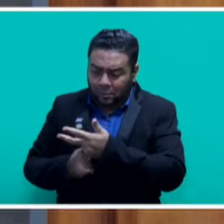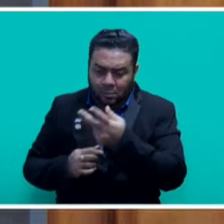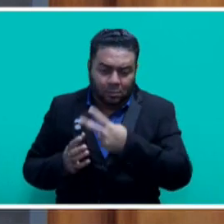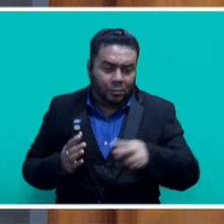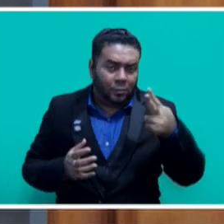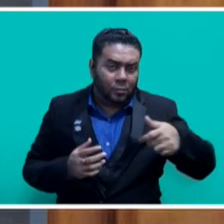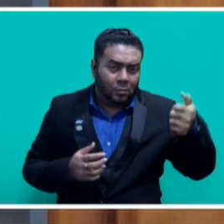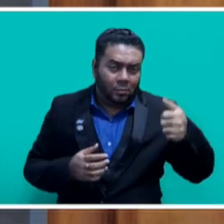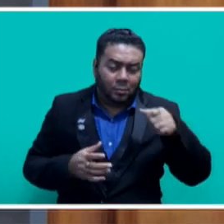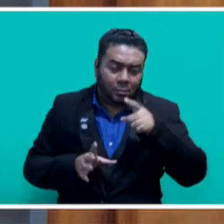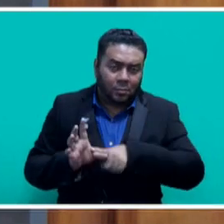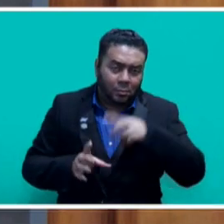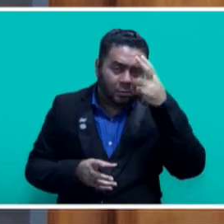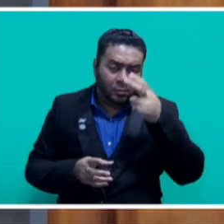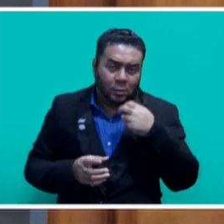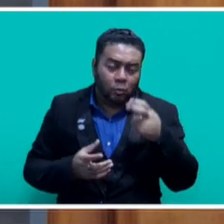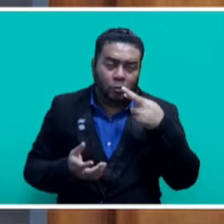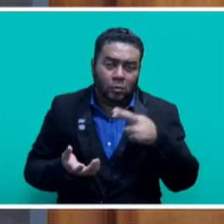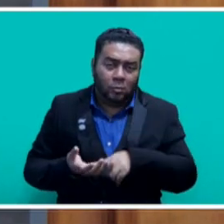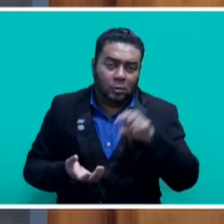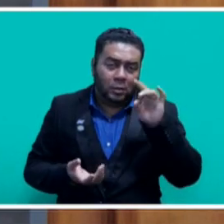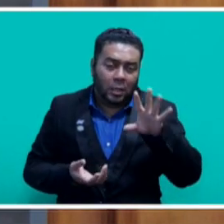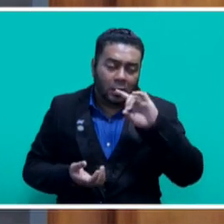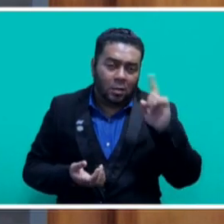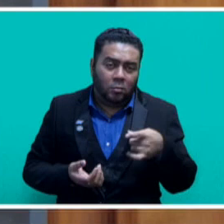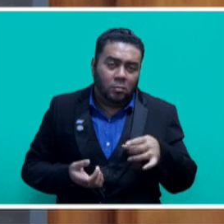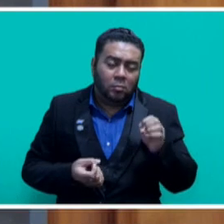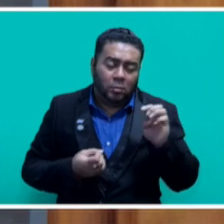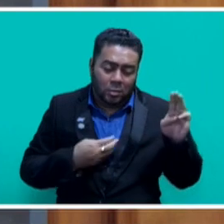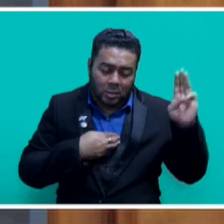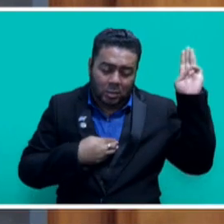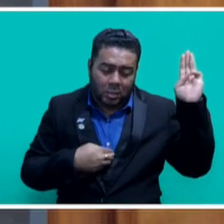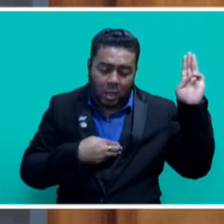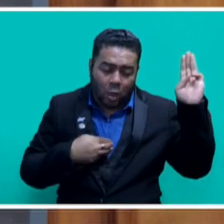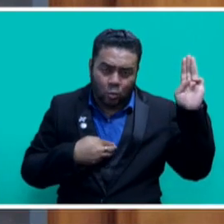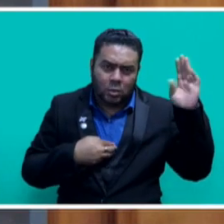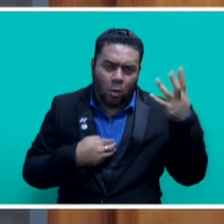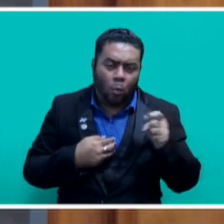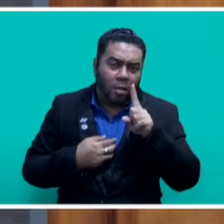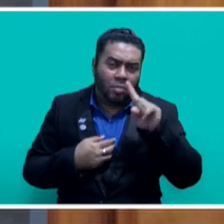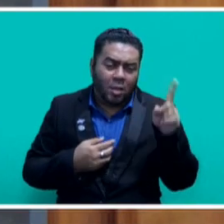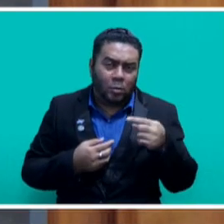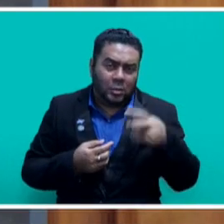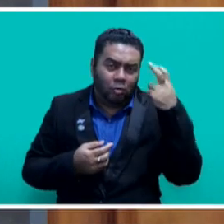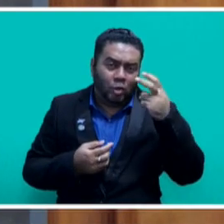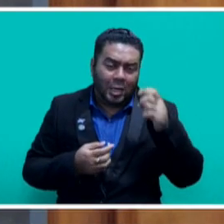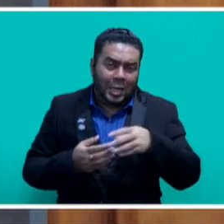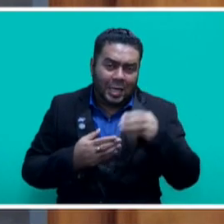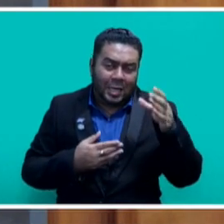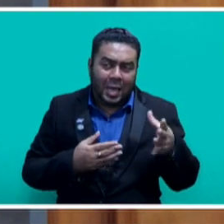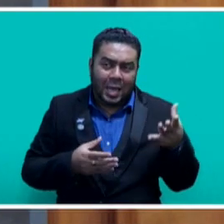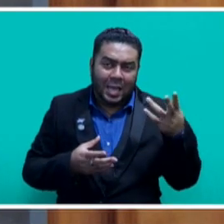old, with a current registration of 10,000 scouts all over, the 1,000 trained leaders,